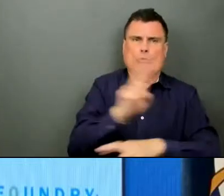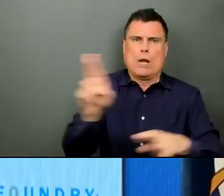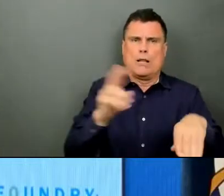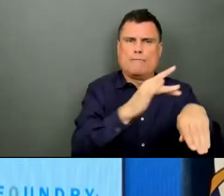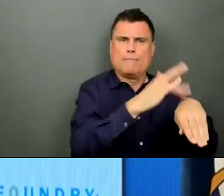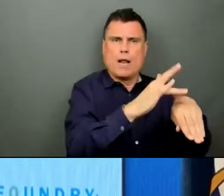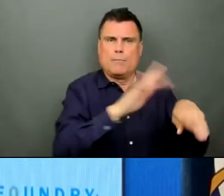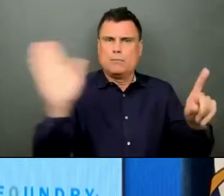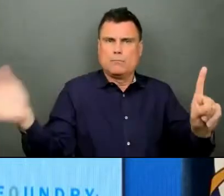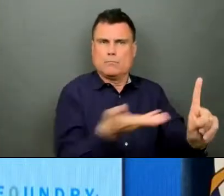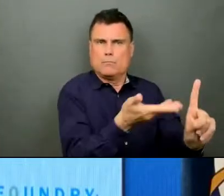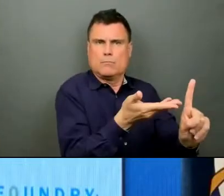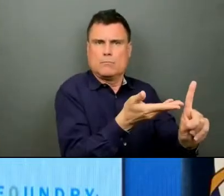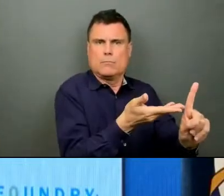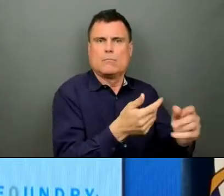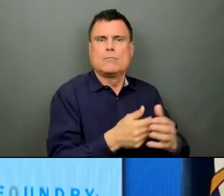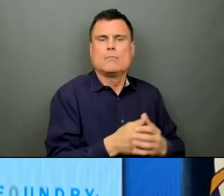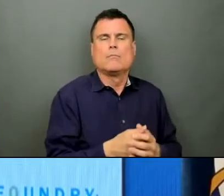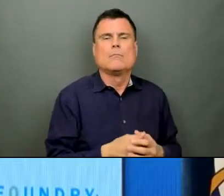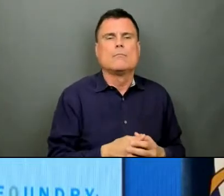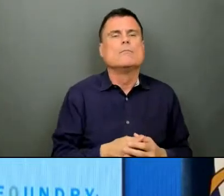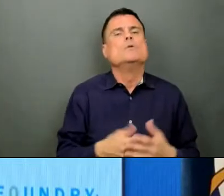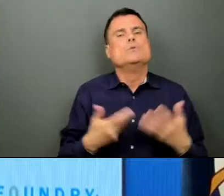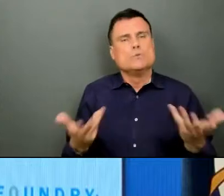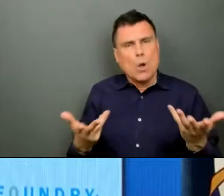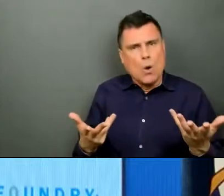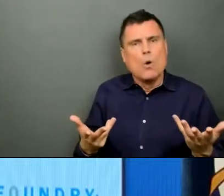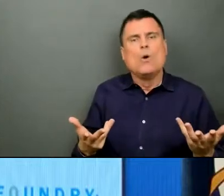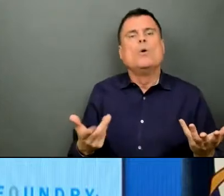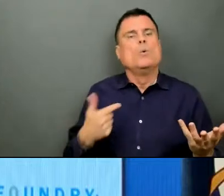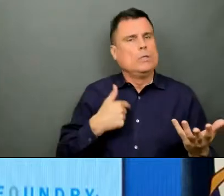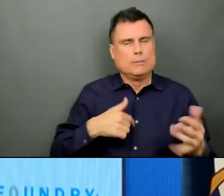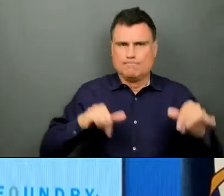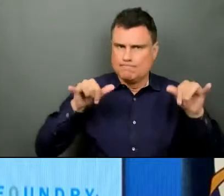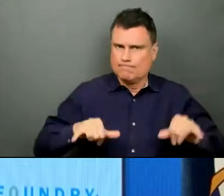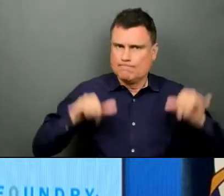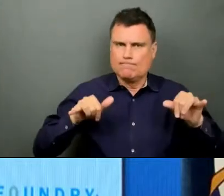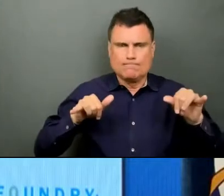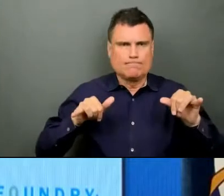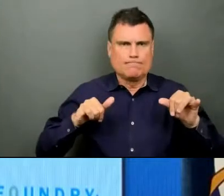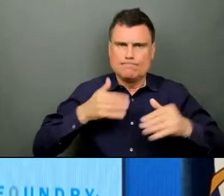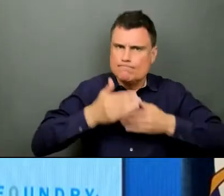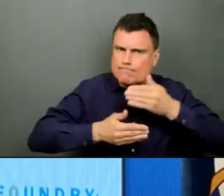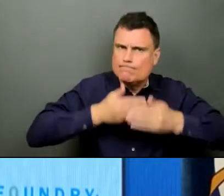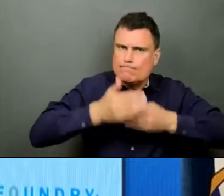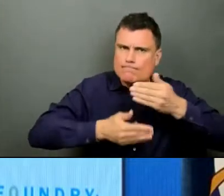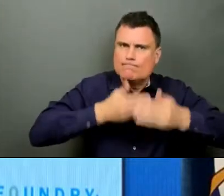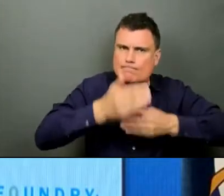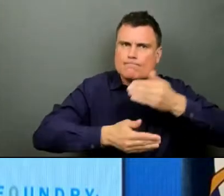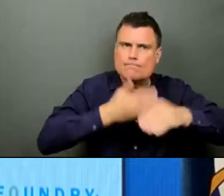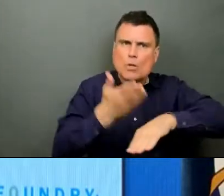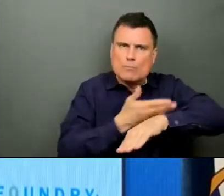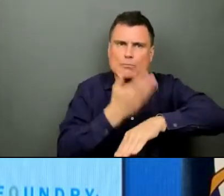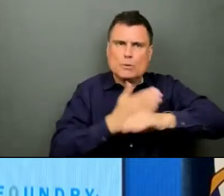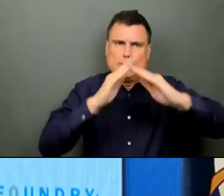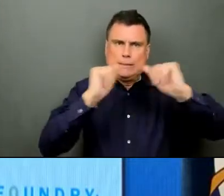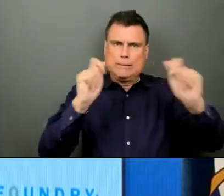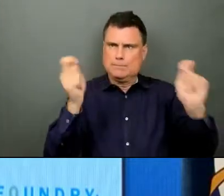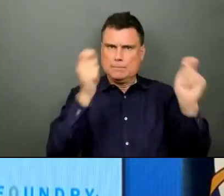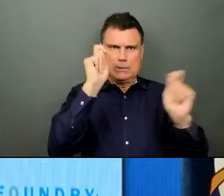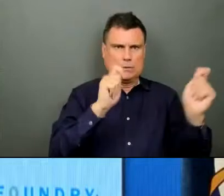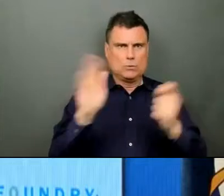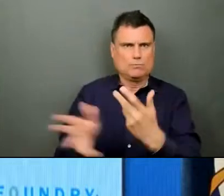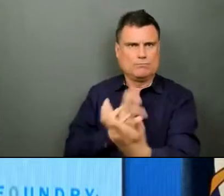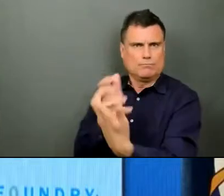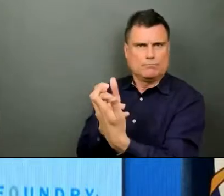the support they need and keep these young people alive. We have time for one more question. We'll go to Mary Brooks, Island Social